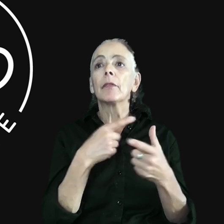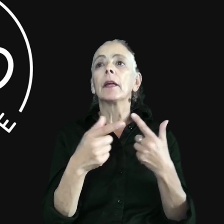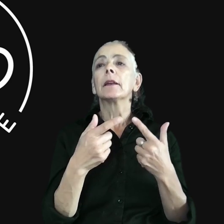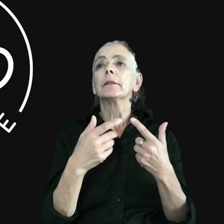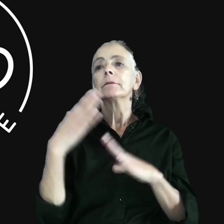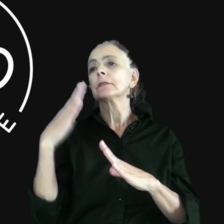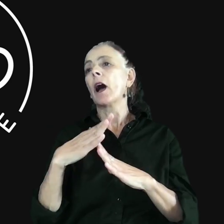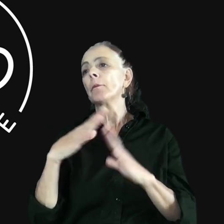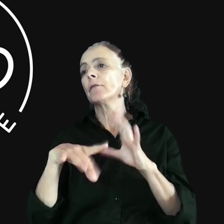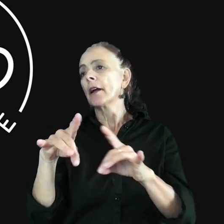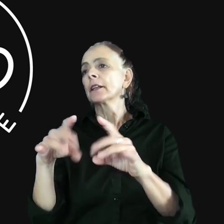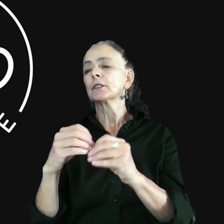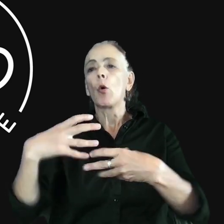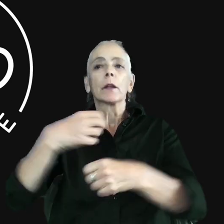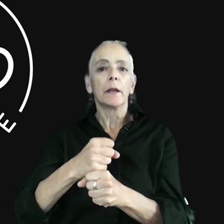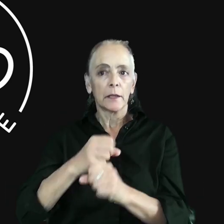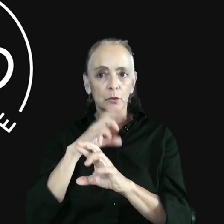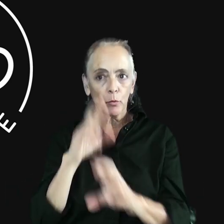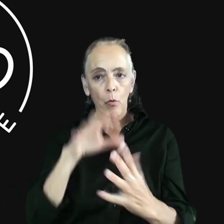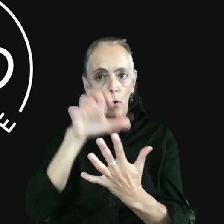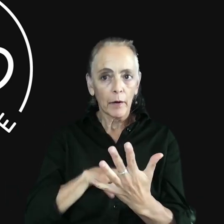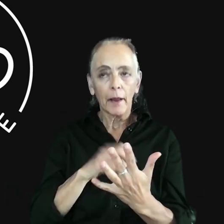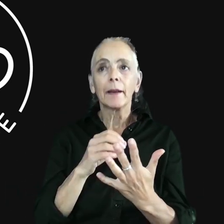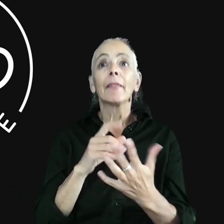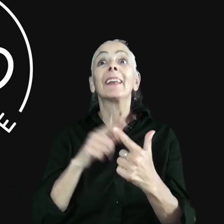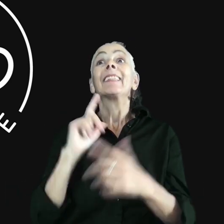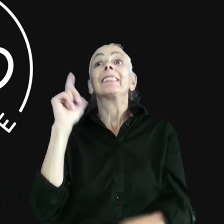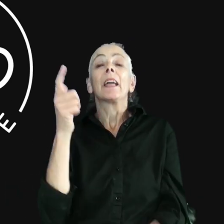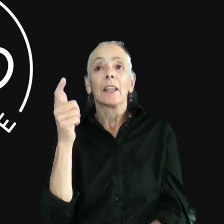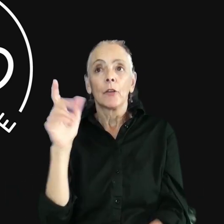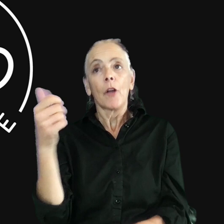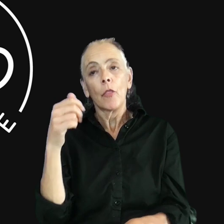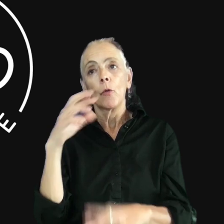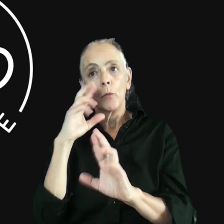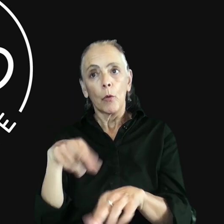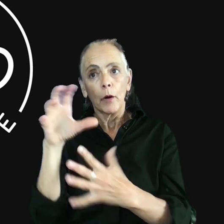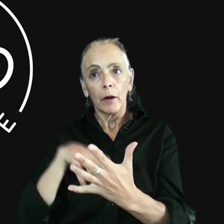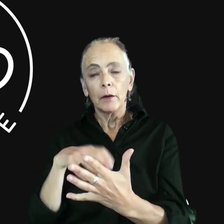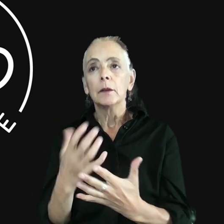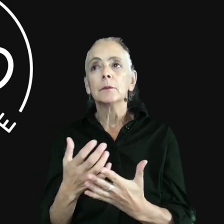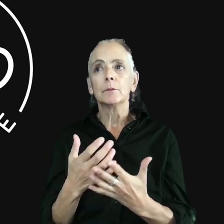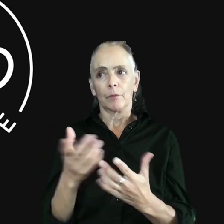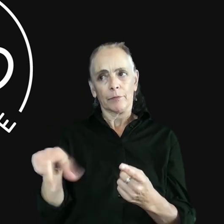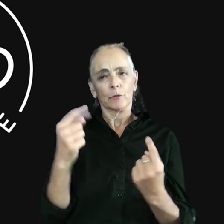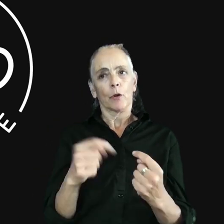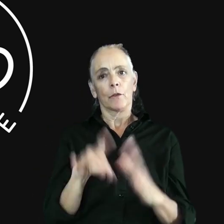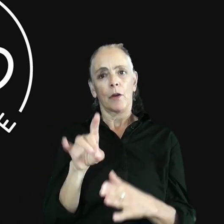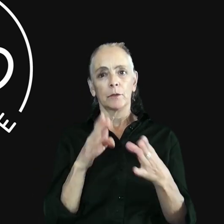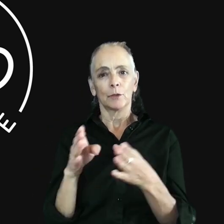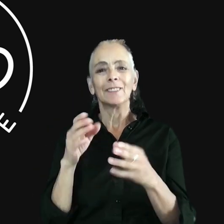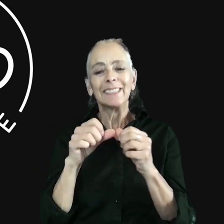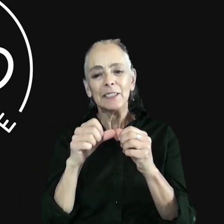findings a more condensed report and then maybe something that comes a little bit later but they're trying to find strategies to kind of keep the